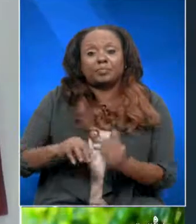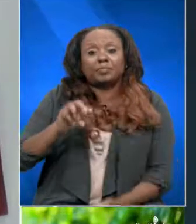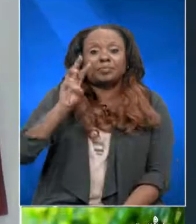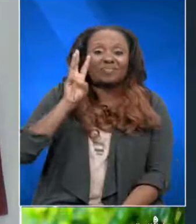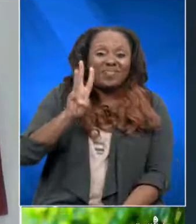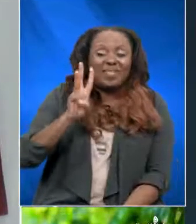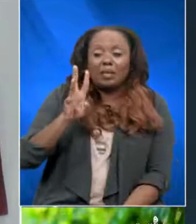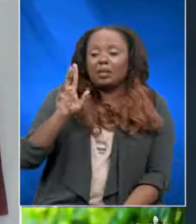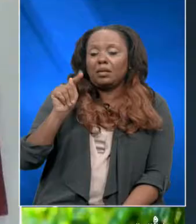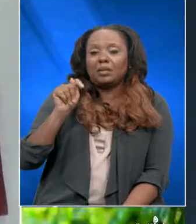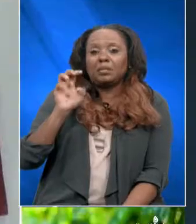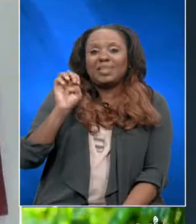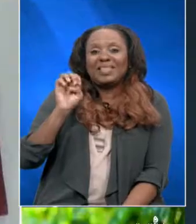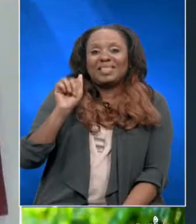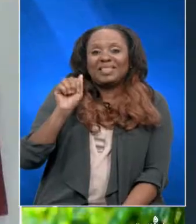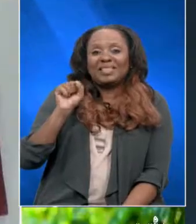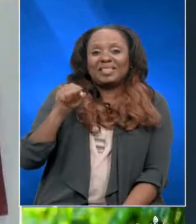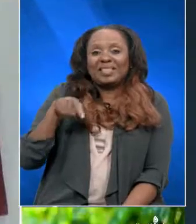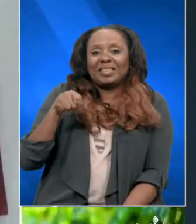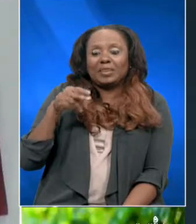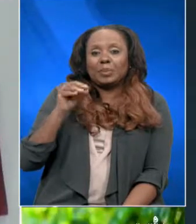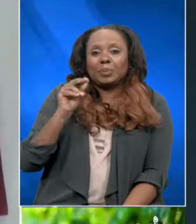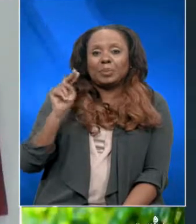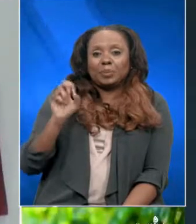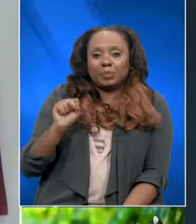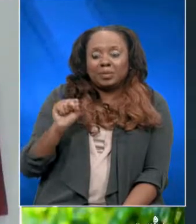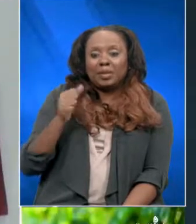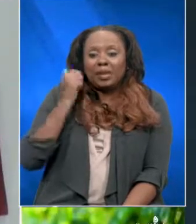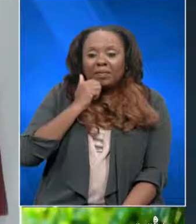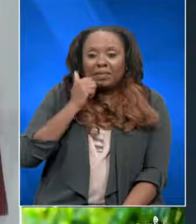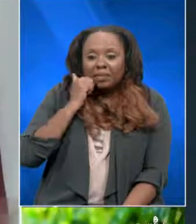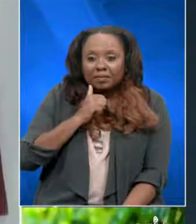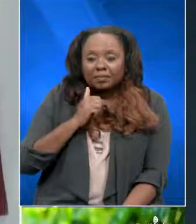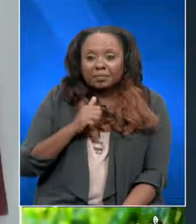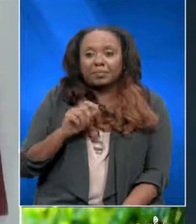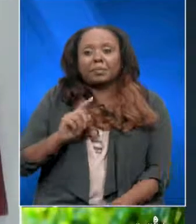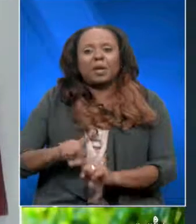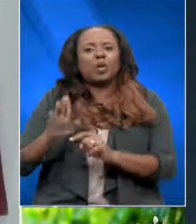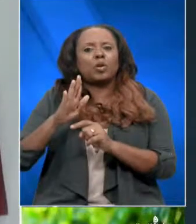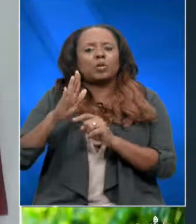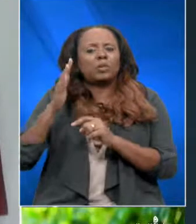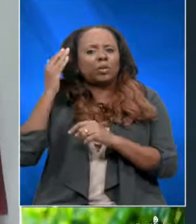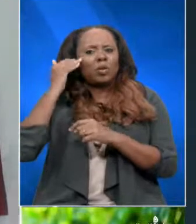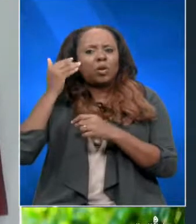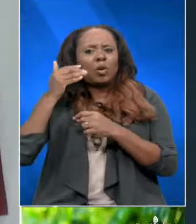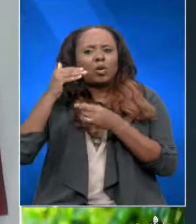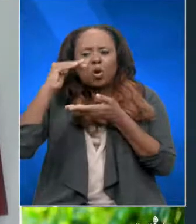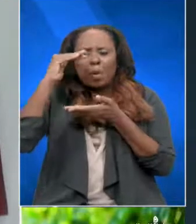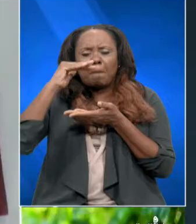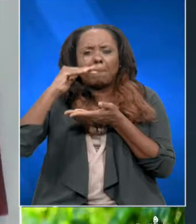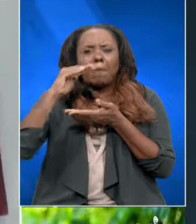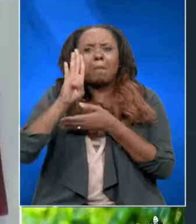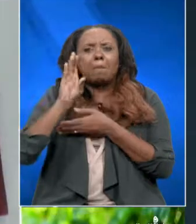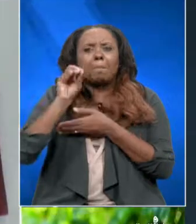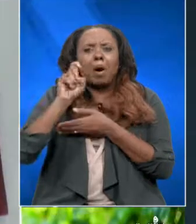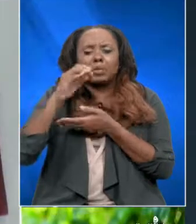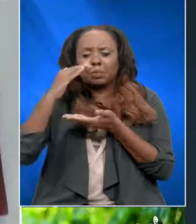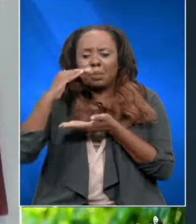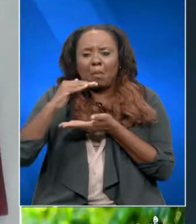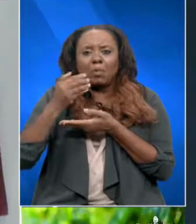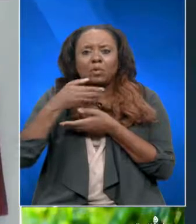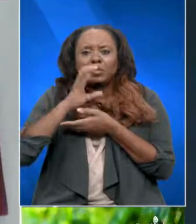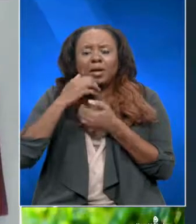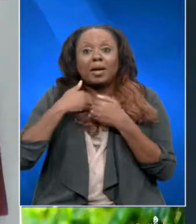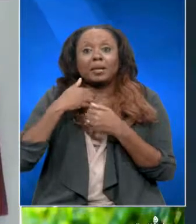day, according to the American Heart Association. But your average box drink, the standard box drink that you would give a child, has about